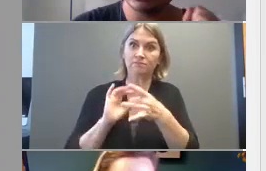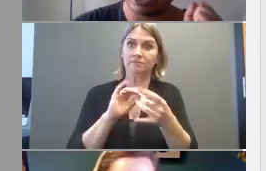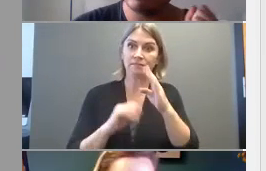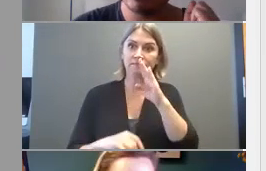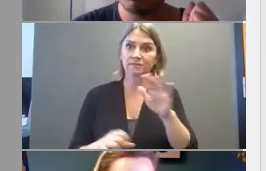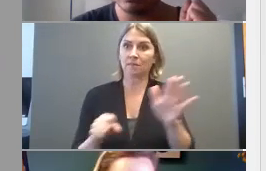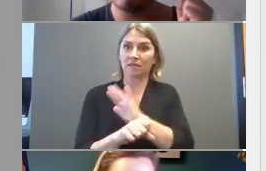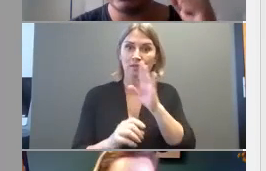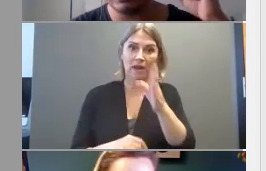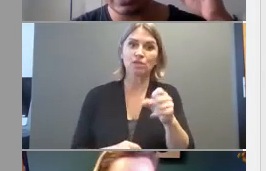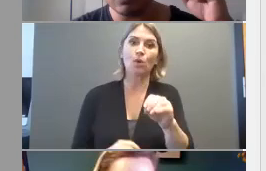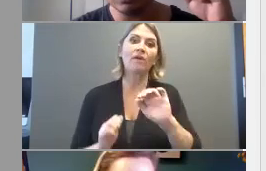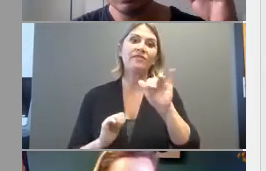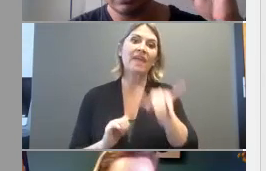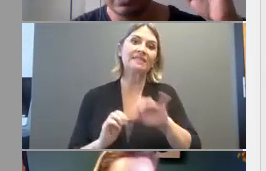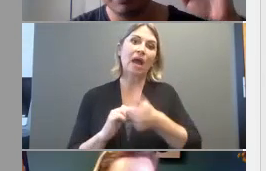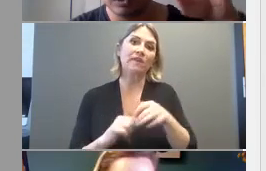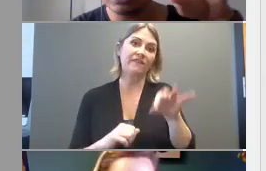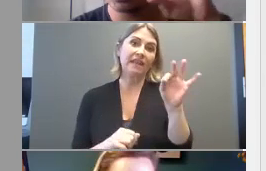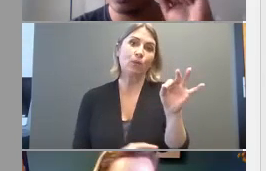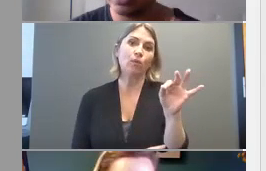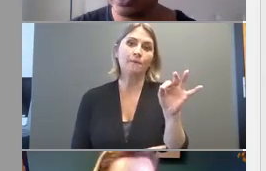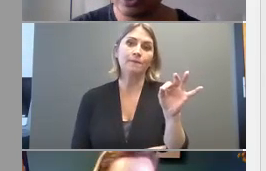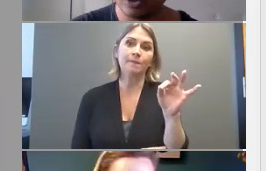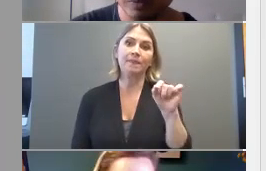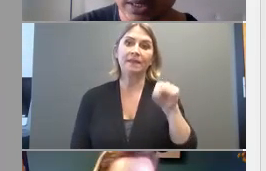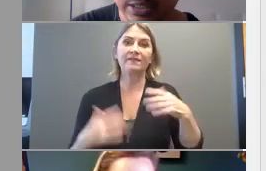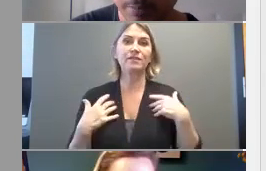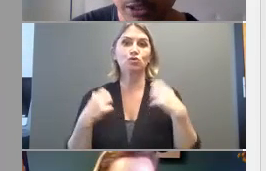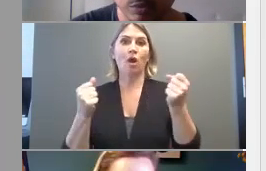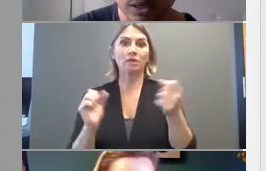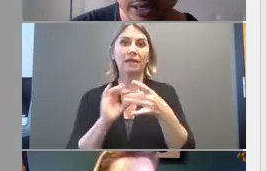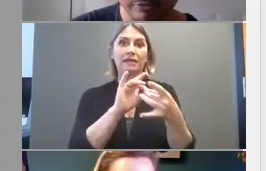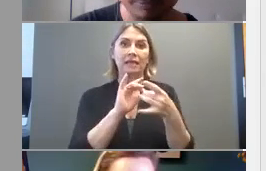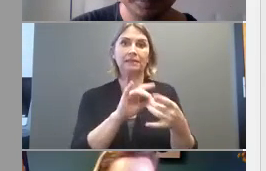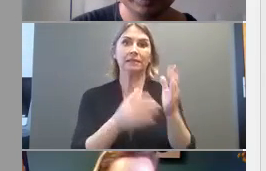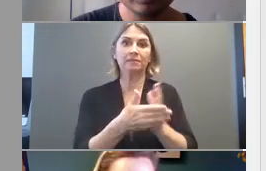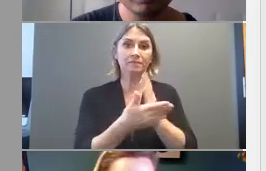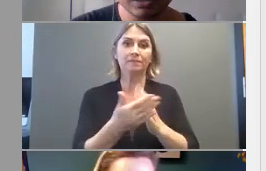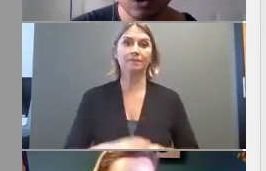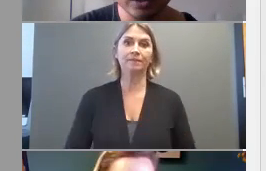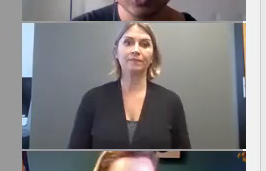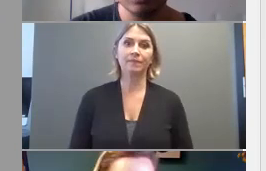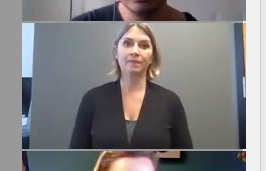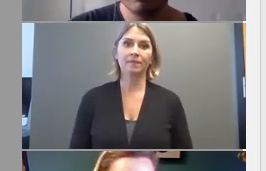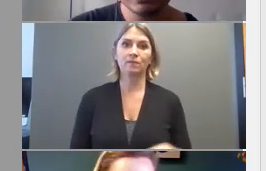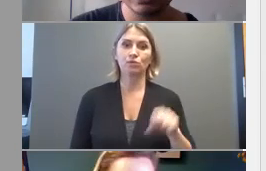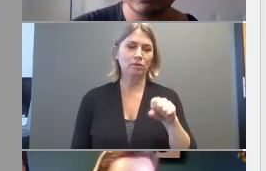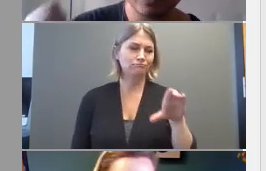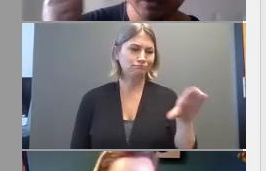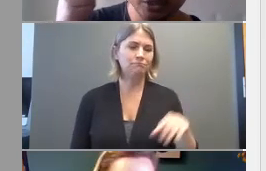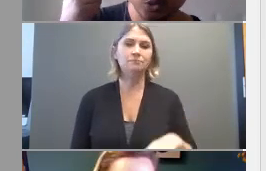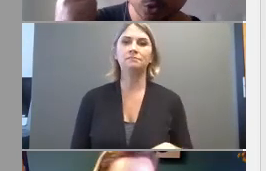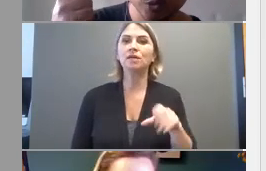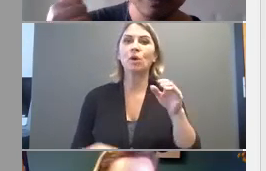So that is how we would be finding out these strongly connected components in a particular graph. Okay, so